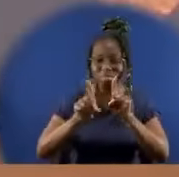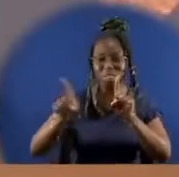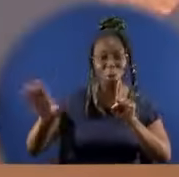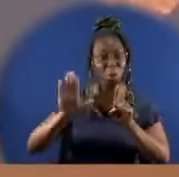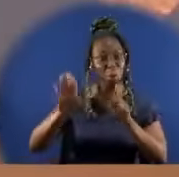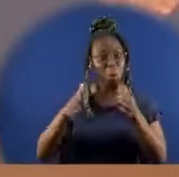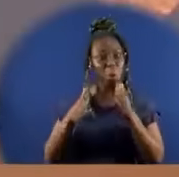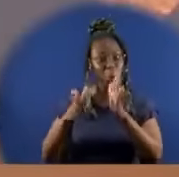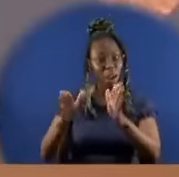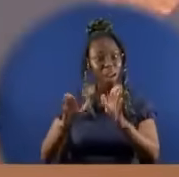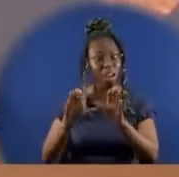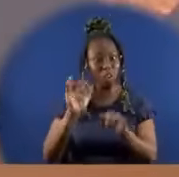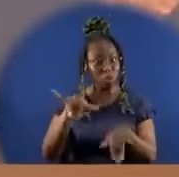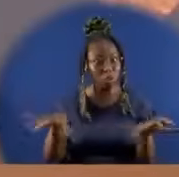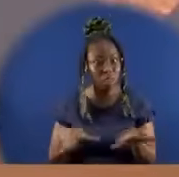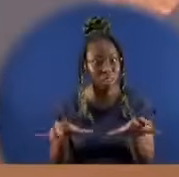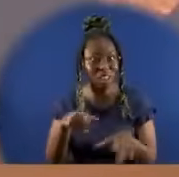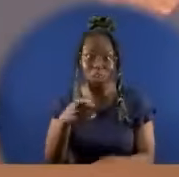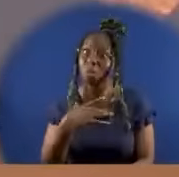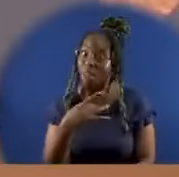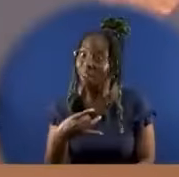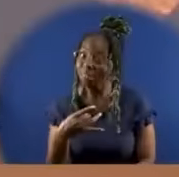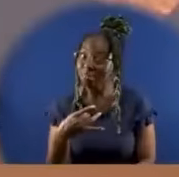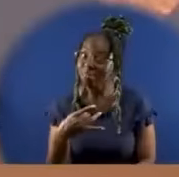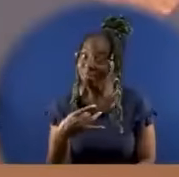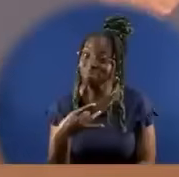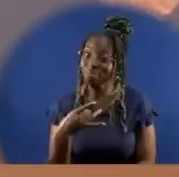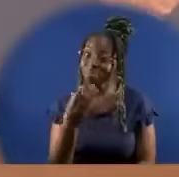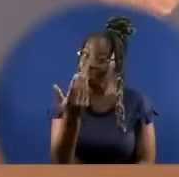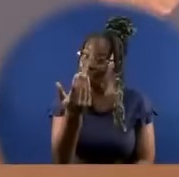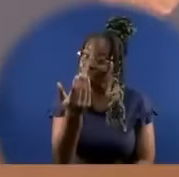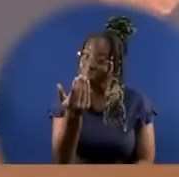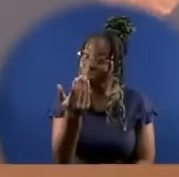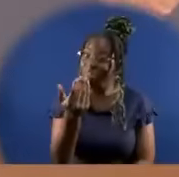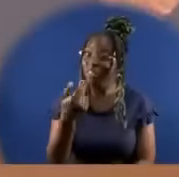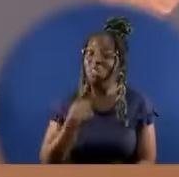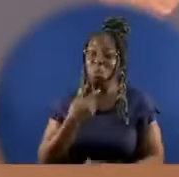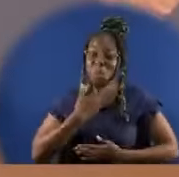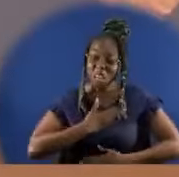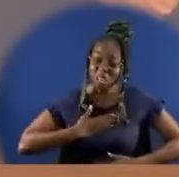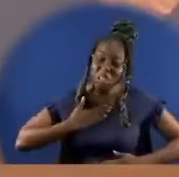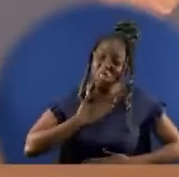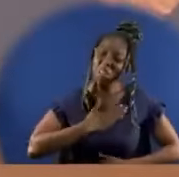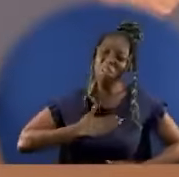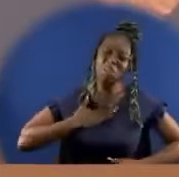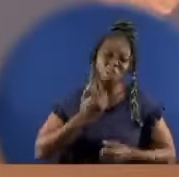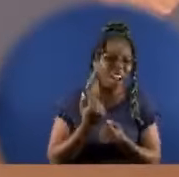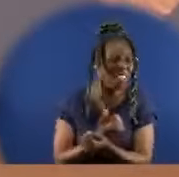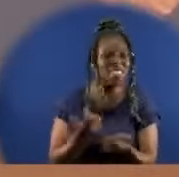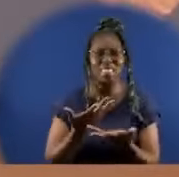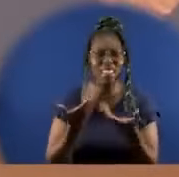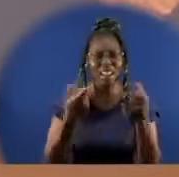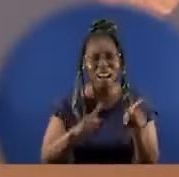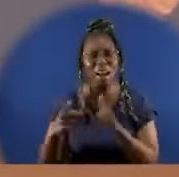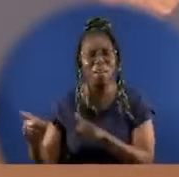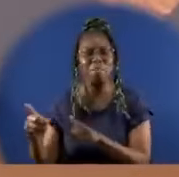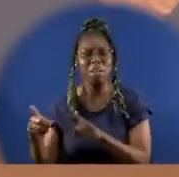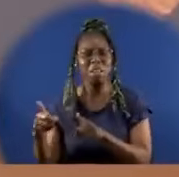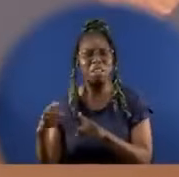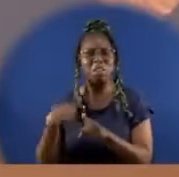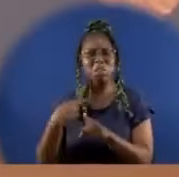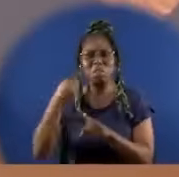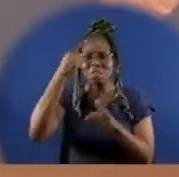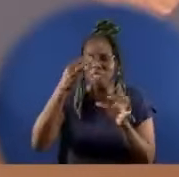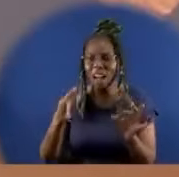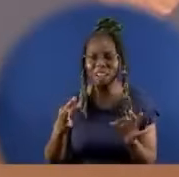you did it, and you liked it. Come here, come here. You enjoyed every bit of it. You strategized as to